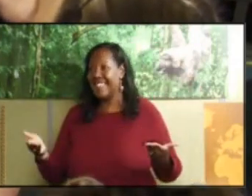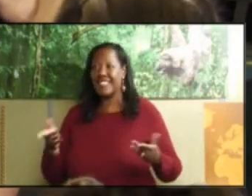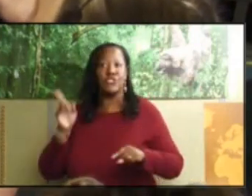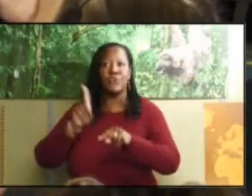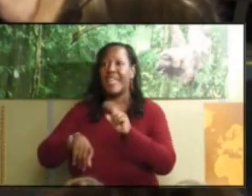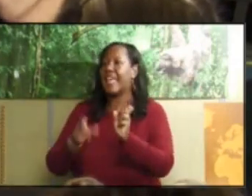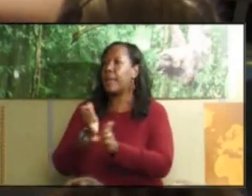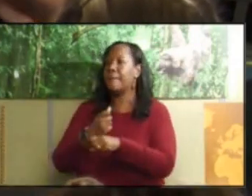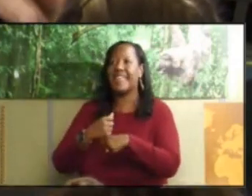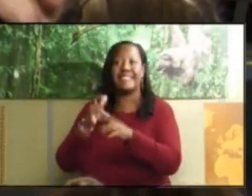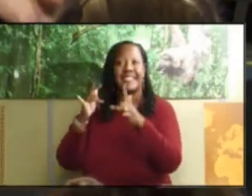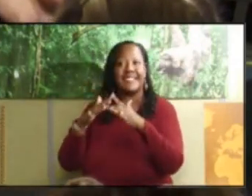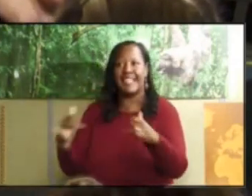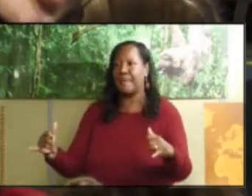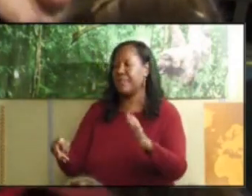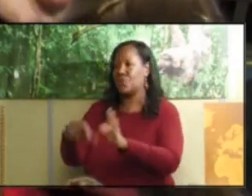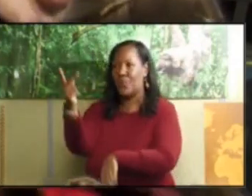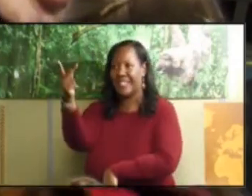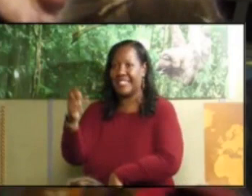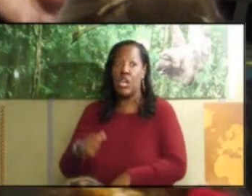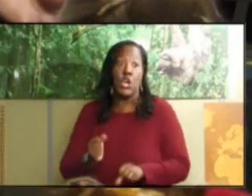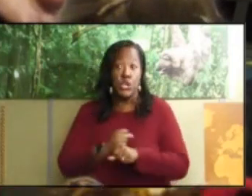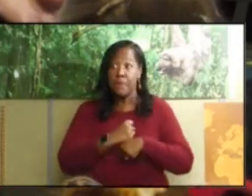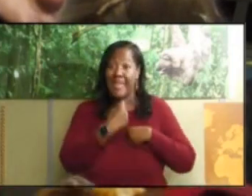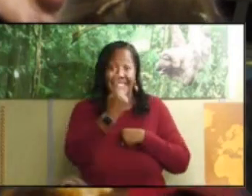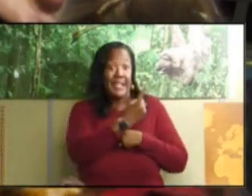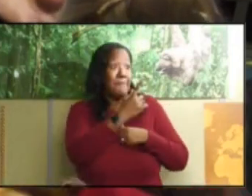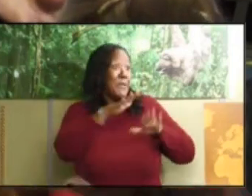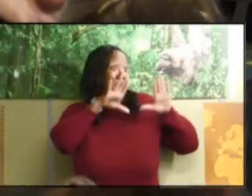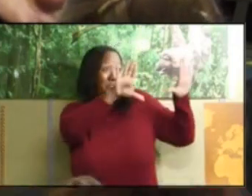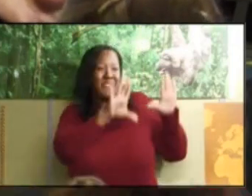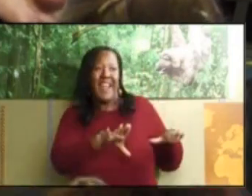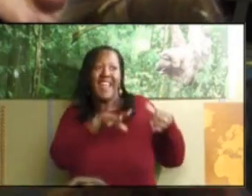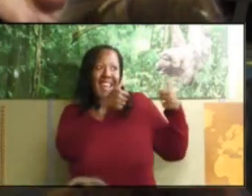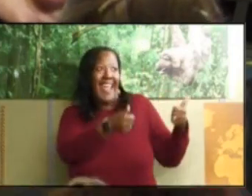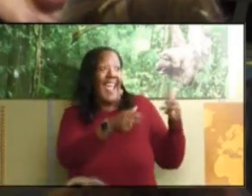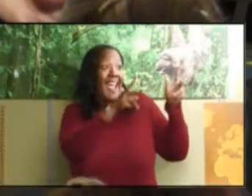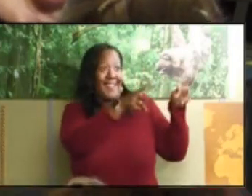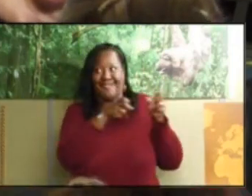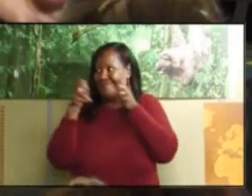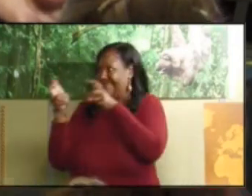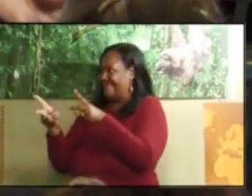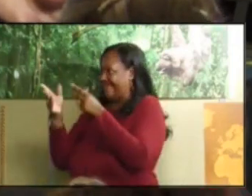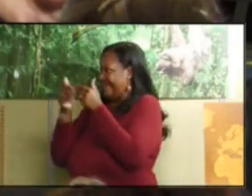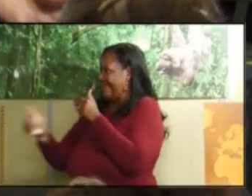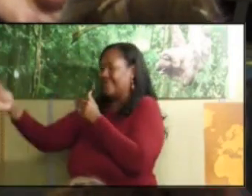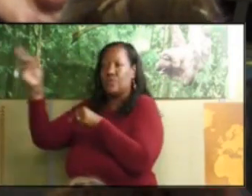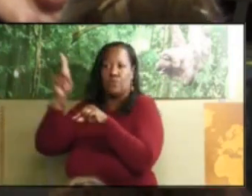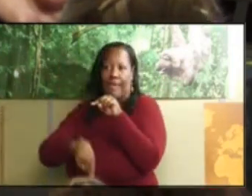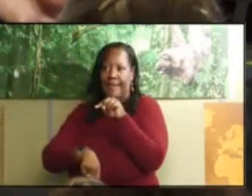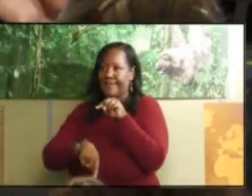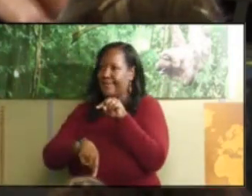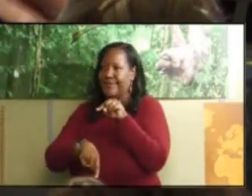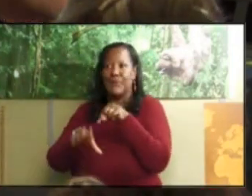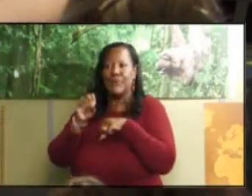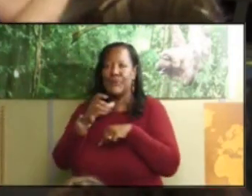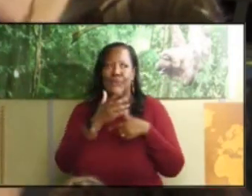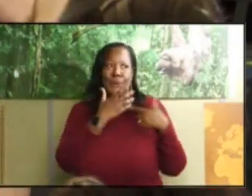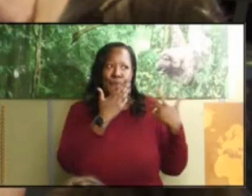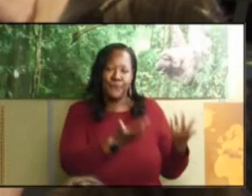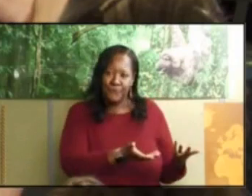So once you get really great at making the one, you're not going to make it again. But so it's one of those ways